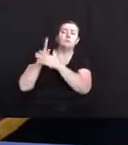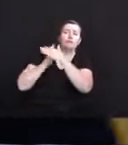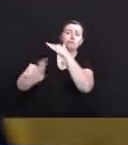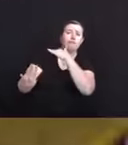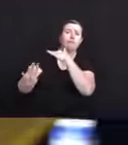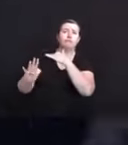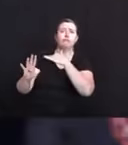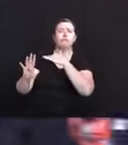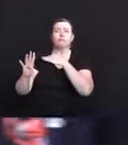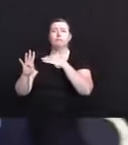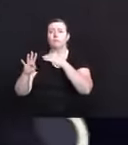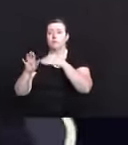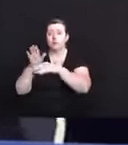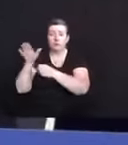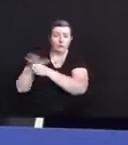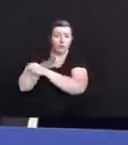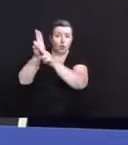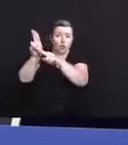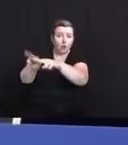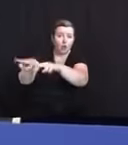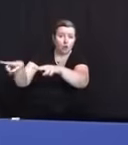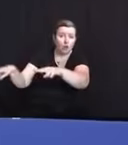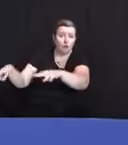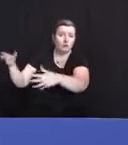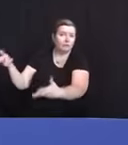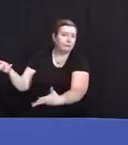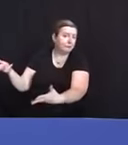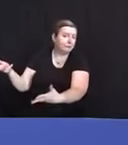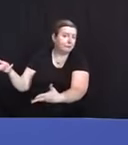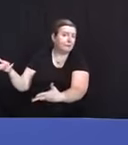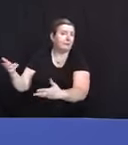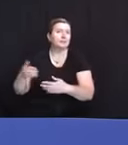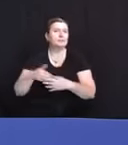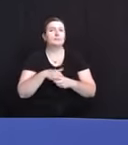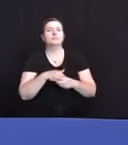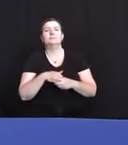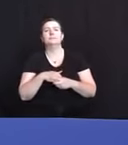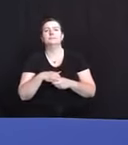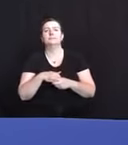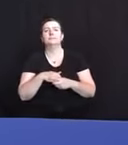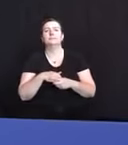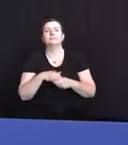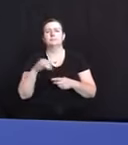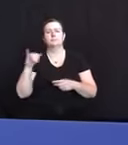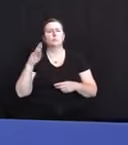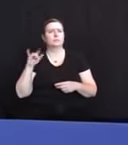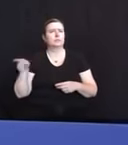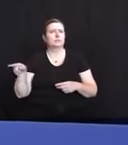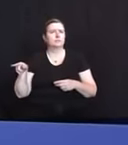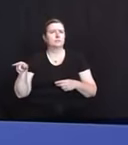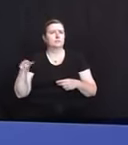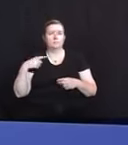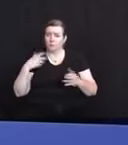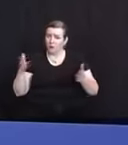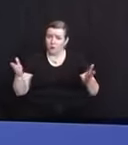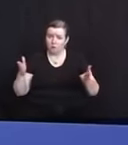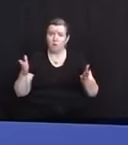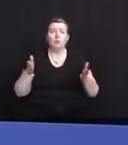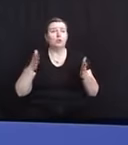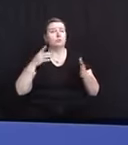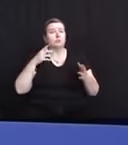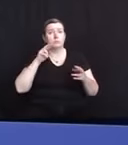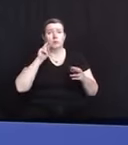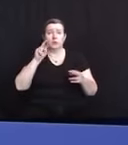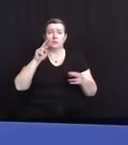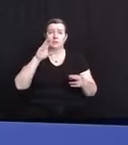You're good. Yeah, I just encourage everyone to look at the website that the Communicable Disease Service puts up, because